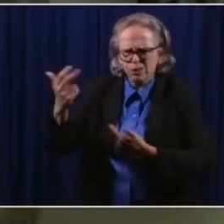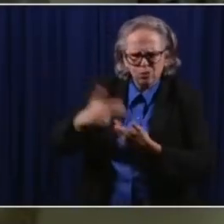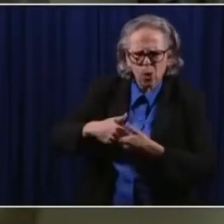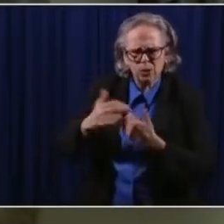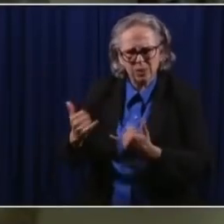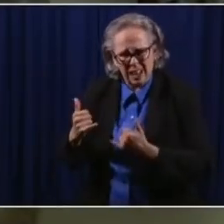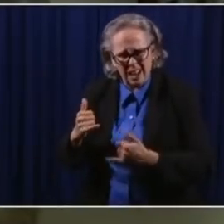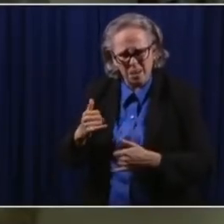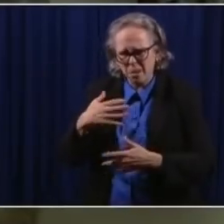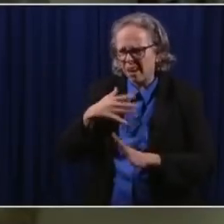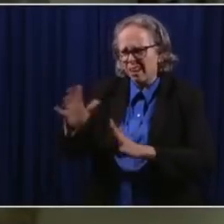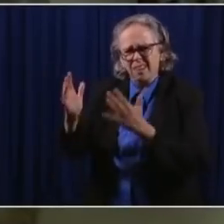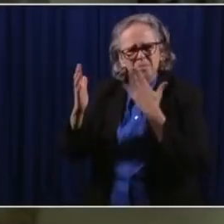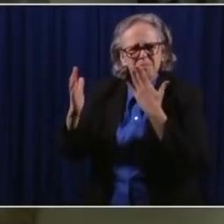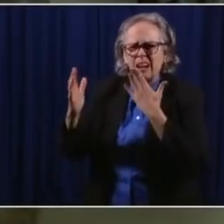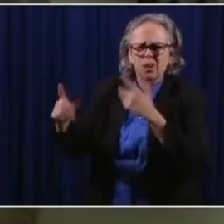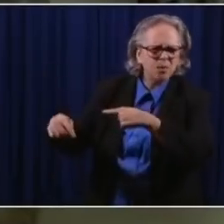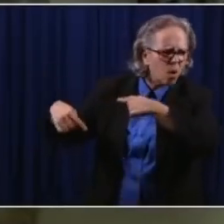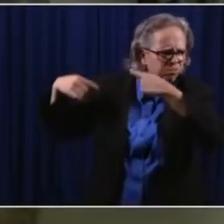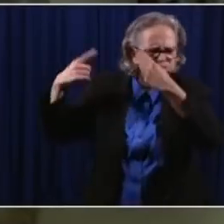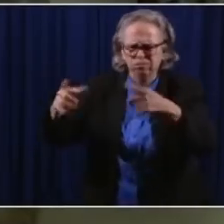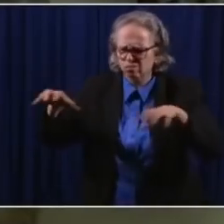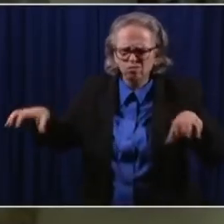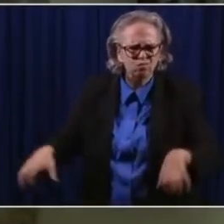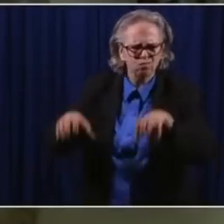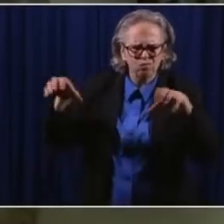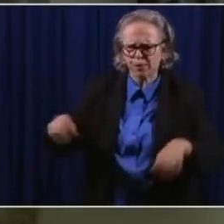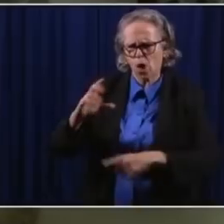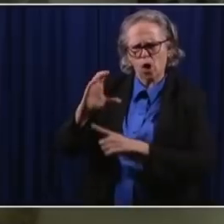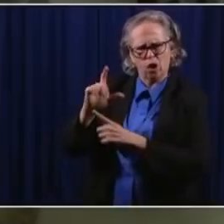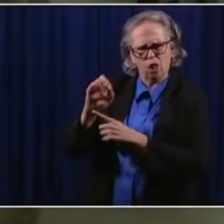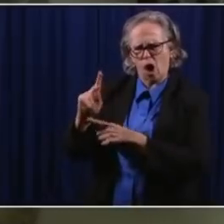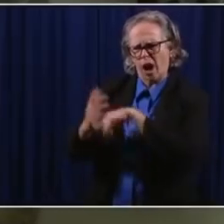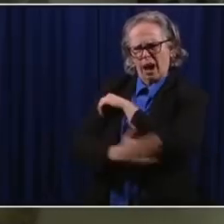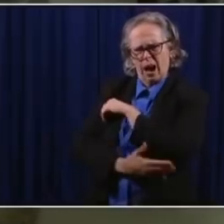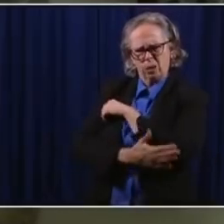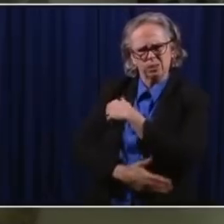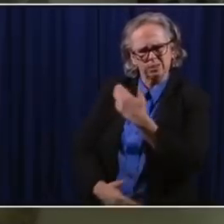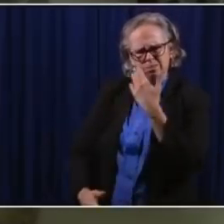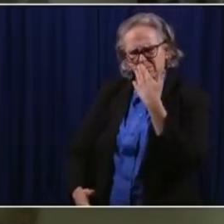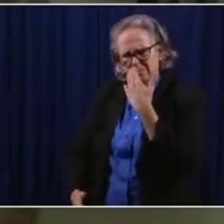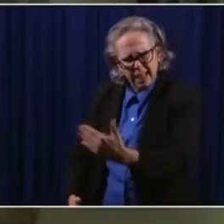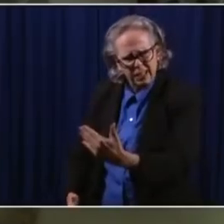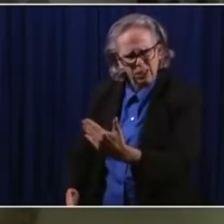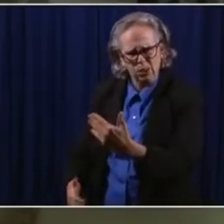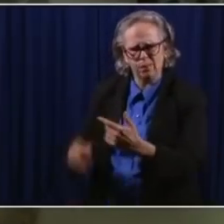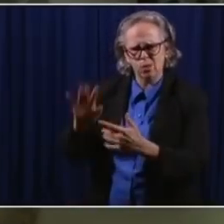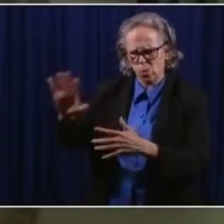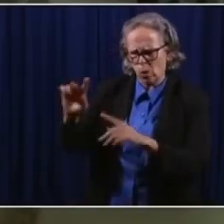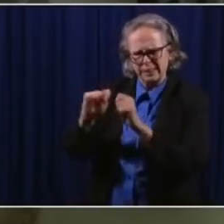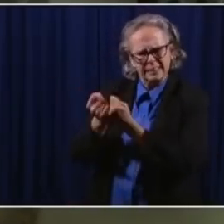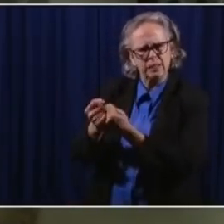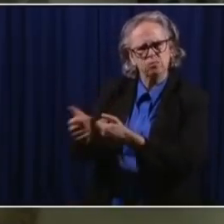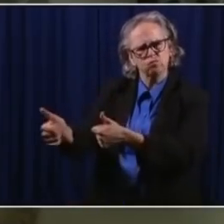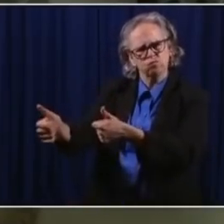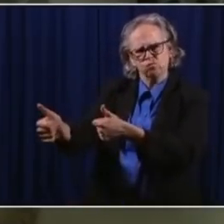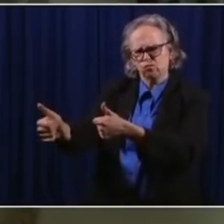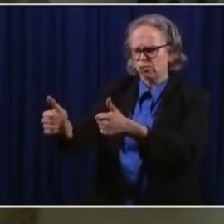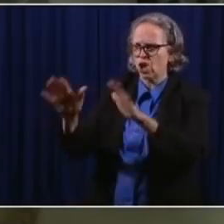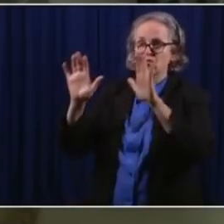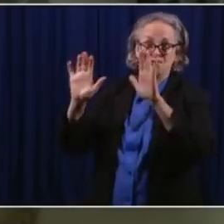County, the citizens of Clark County, safe. And we want to thank not only you, but your whole team. You've got a great team there,